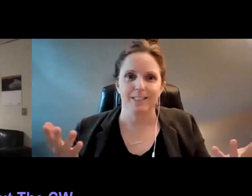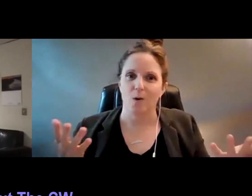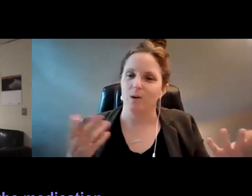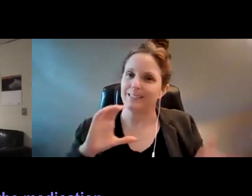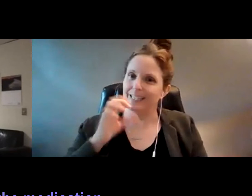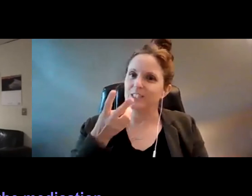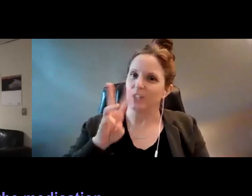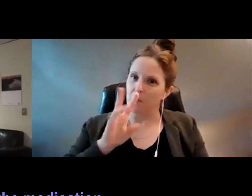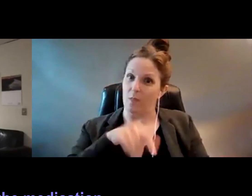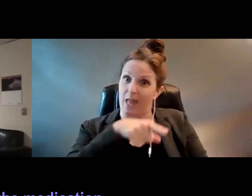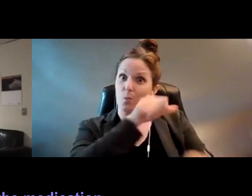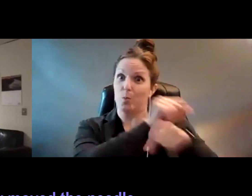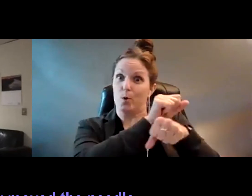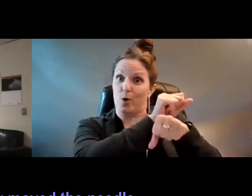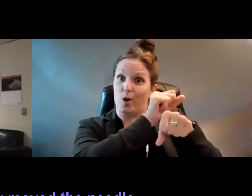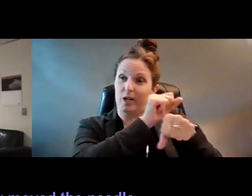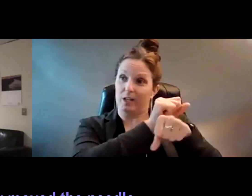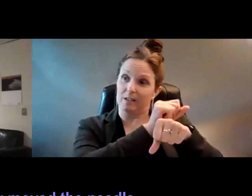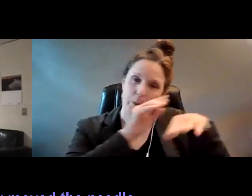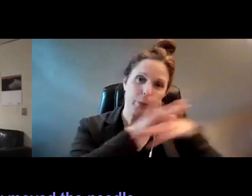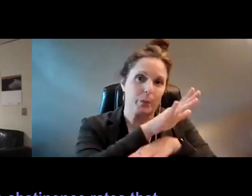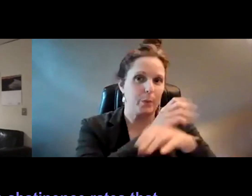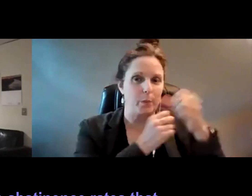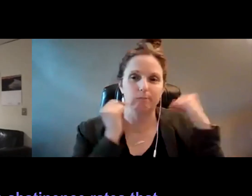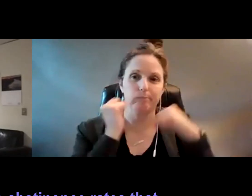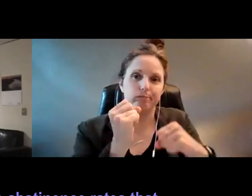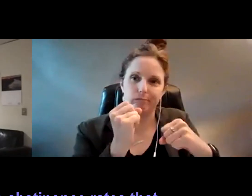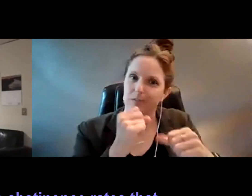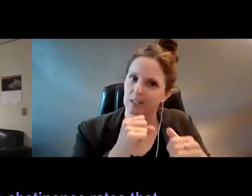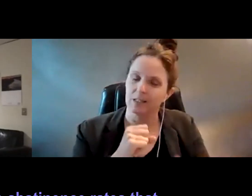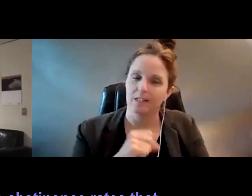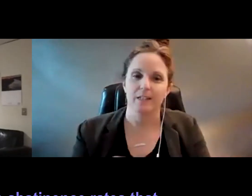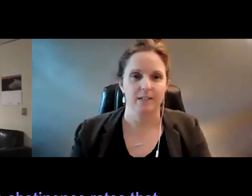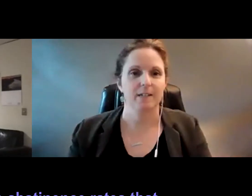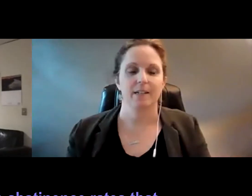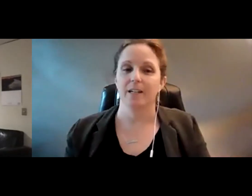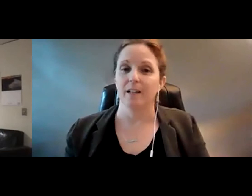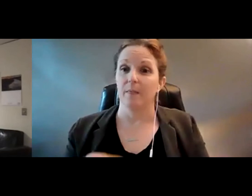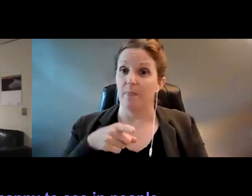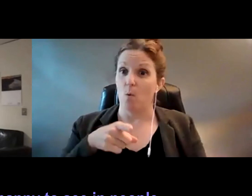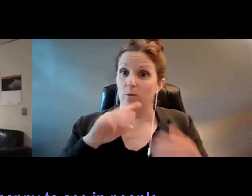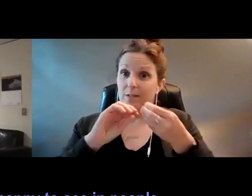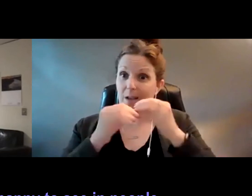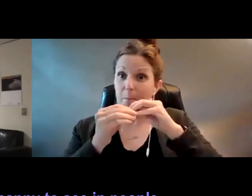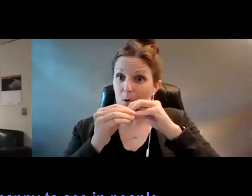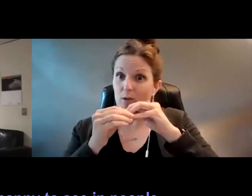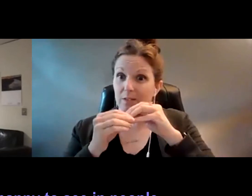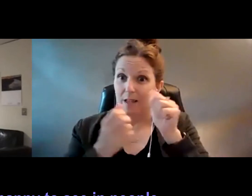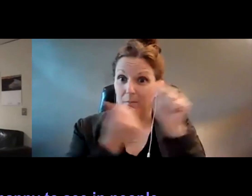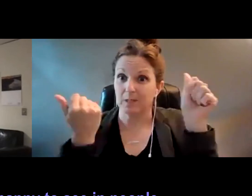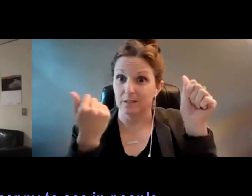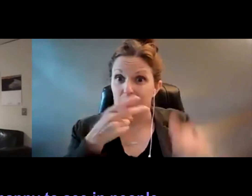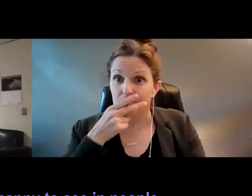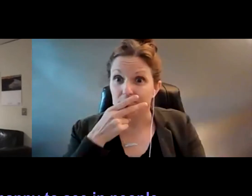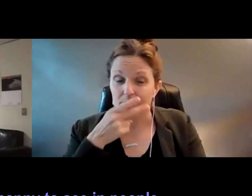what we're seeing here, that the medications without all of that support and it did